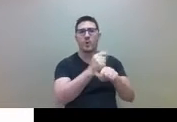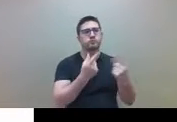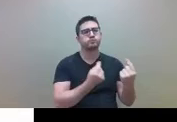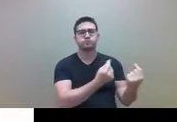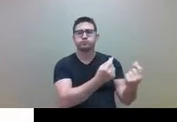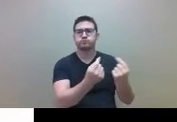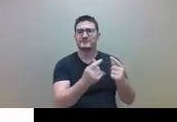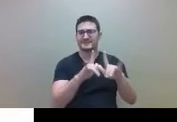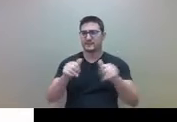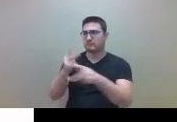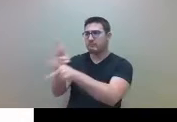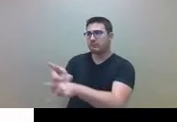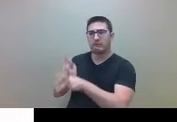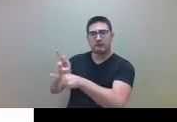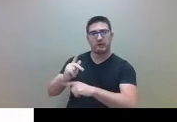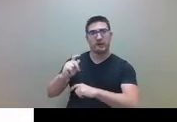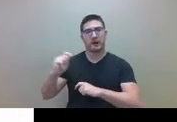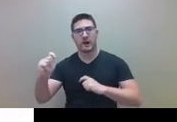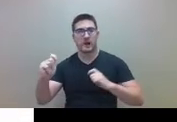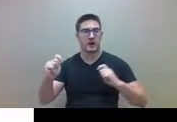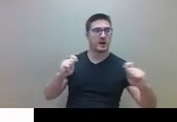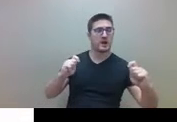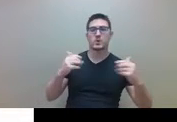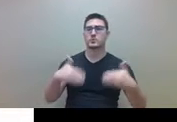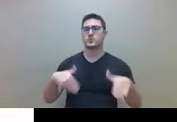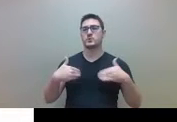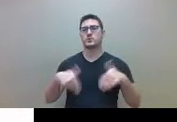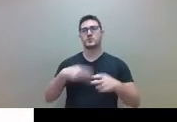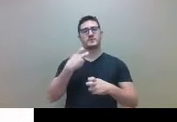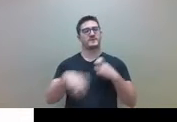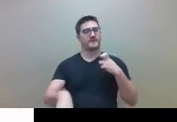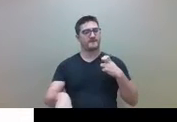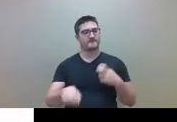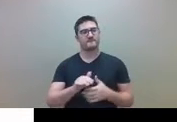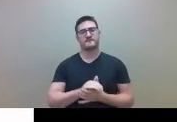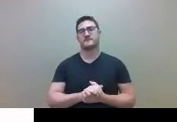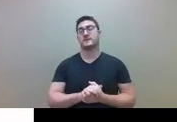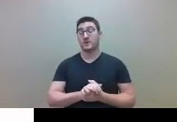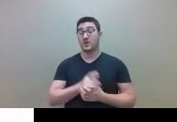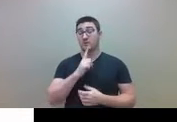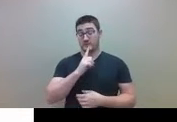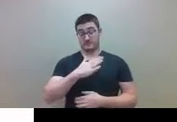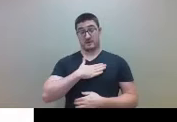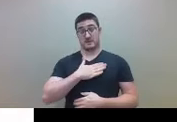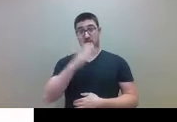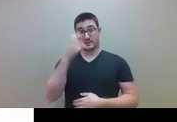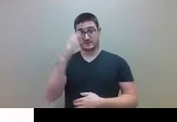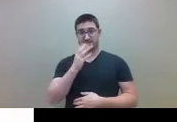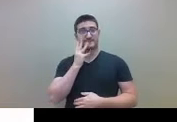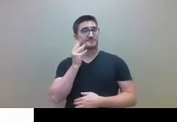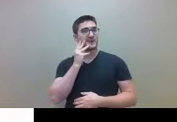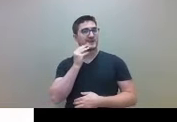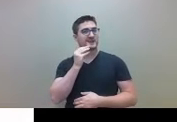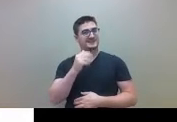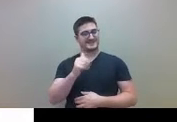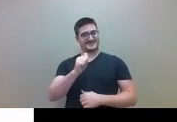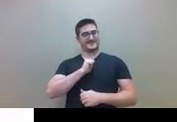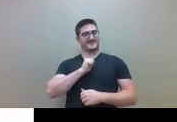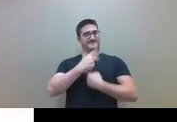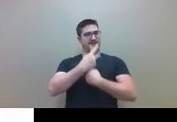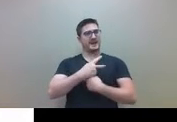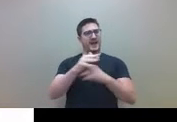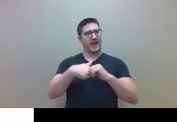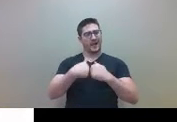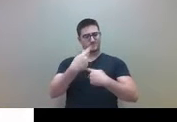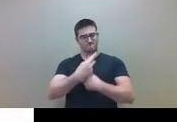home. And prioritizing self-care really was a challenge. It would be on and off until I